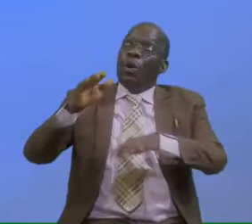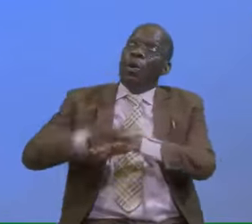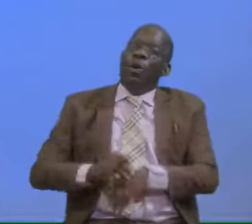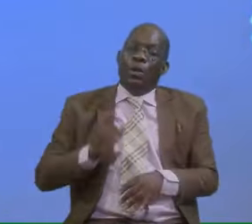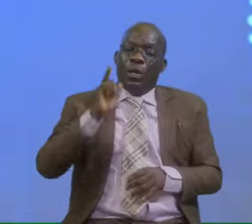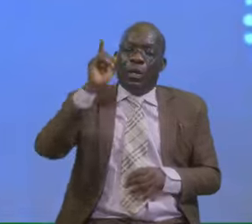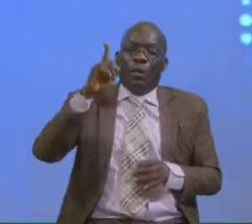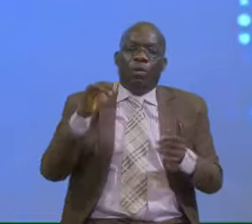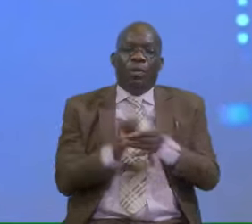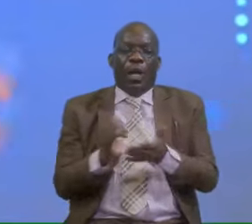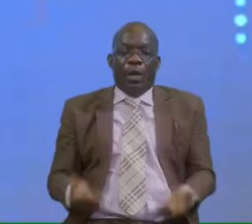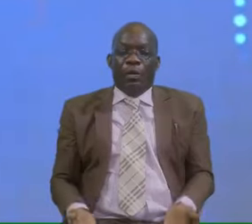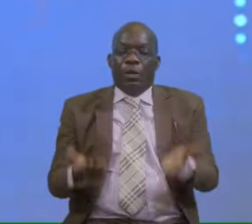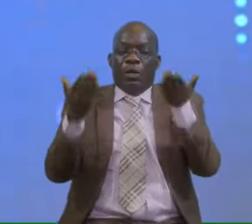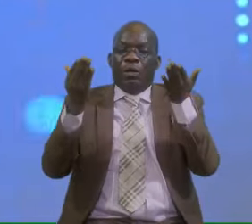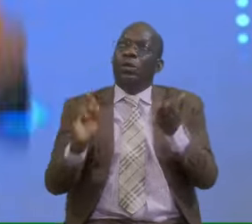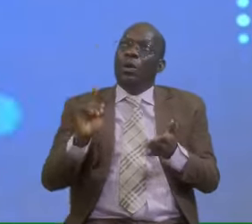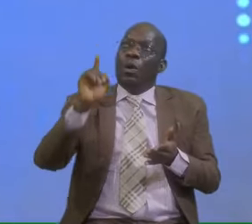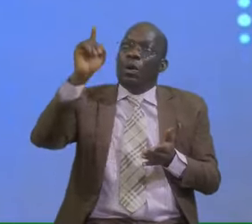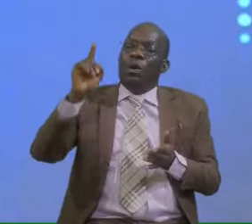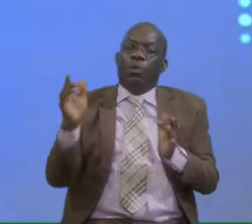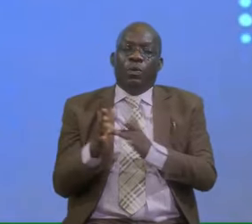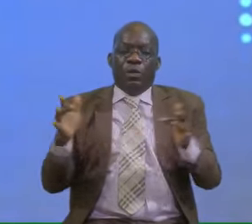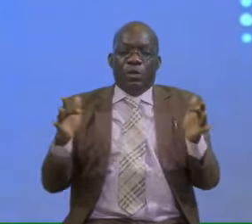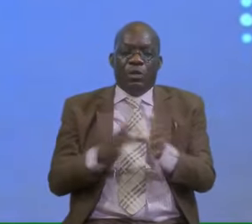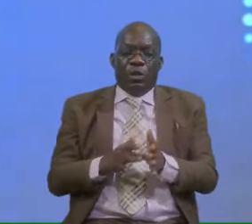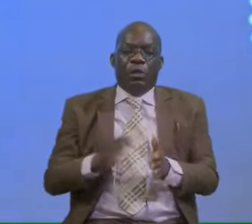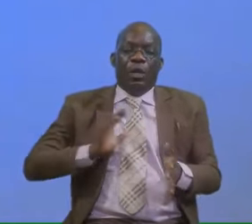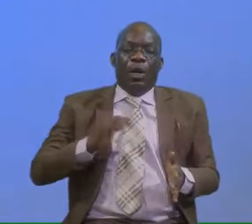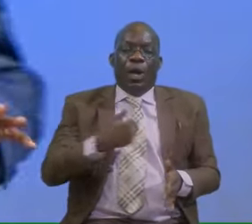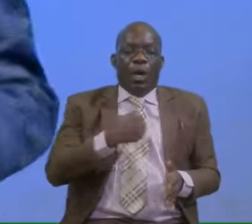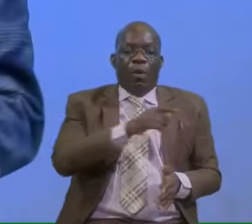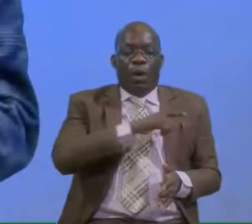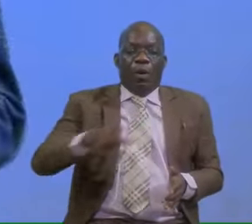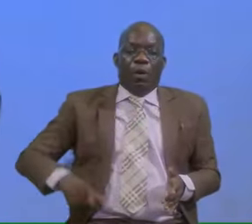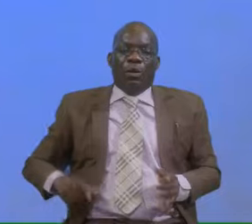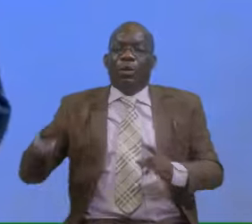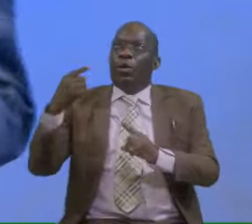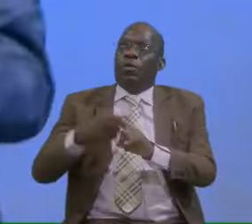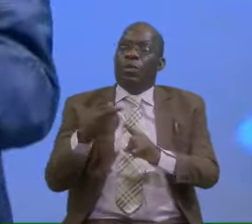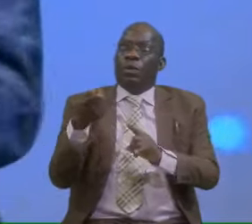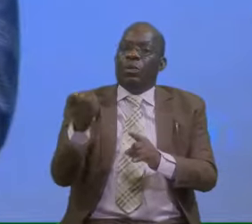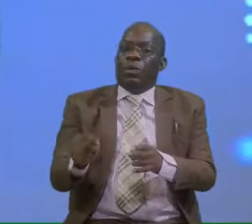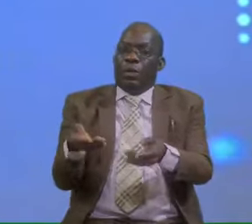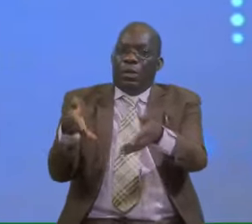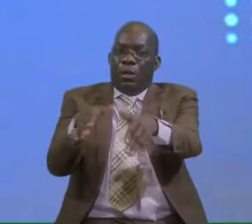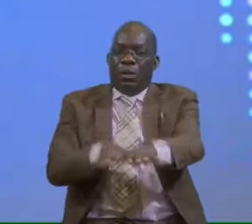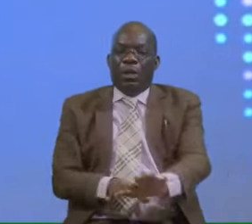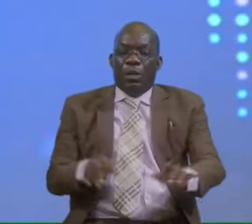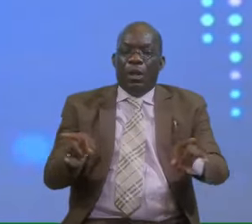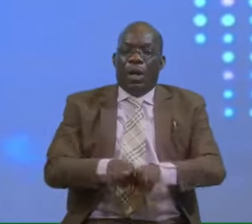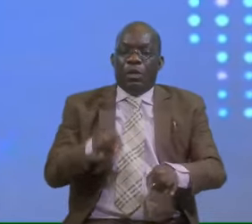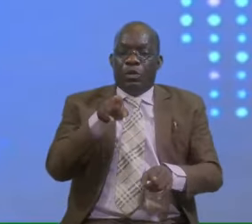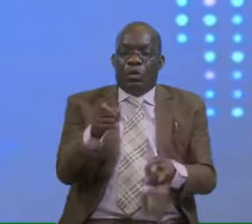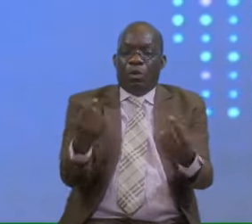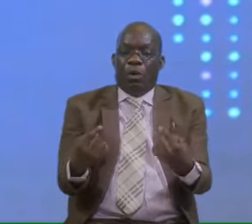that raised up Jesus our Lord from the dead. As you come today